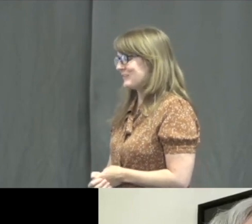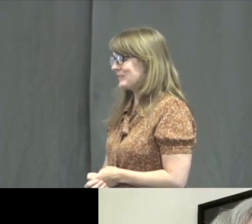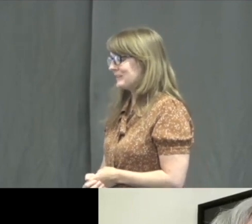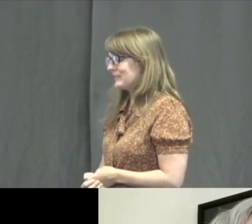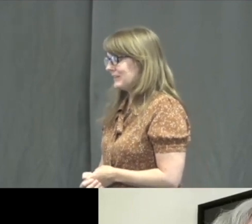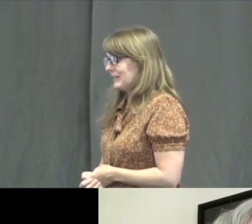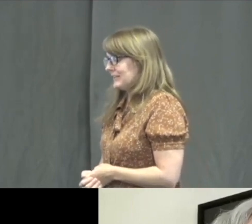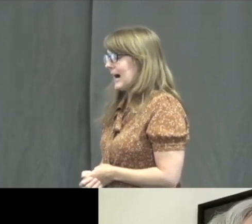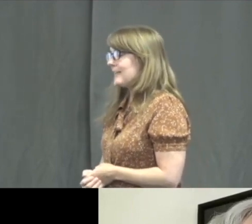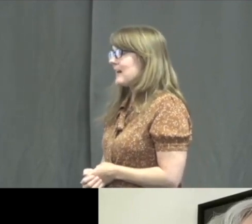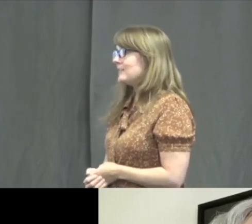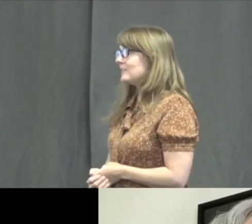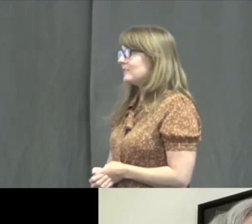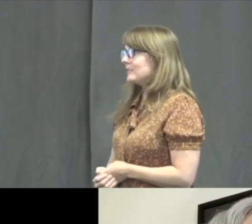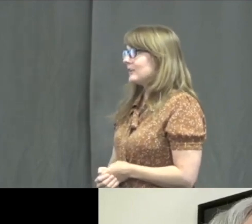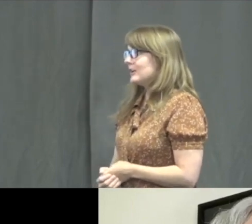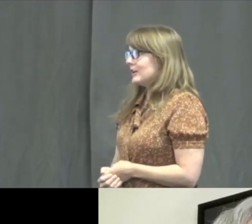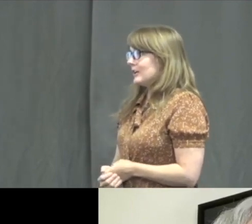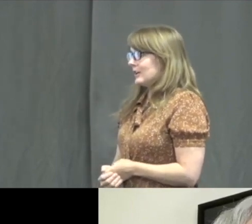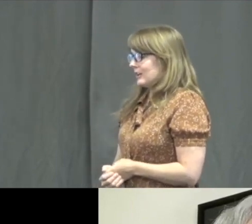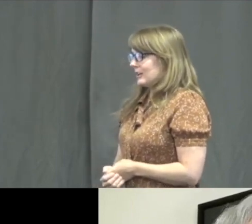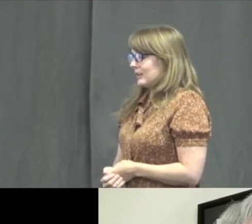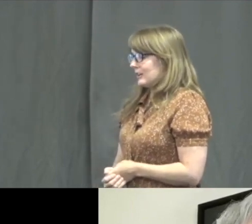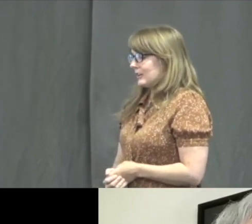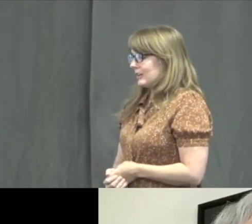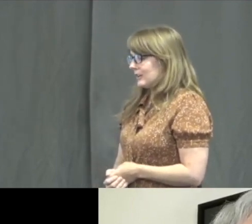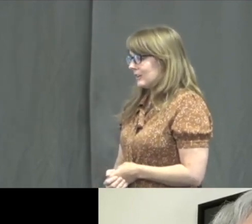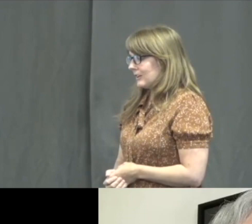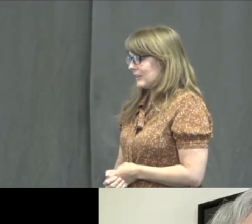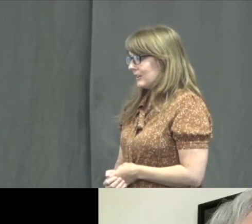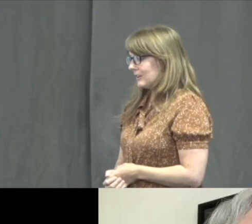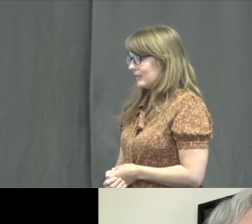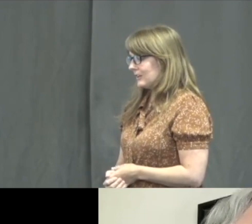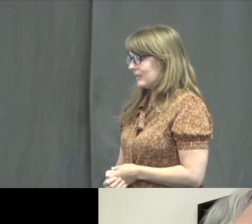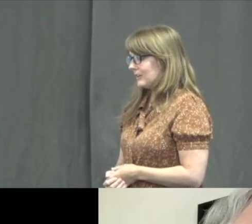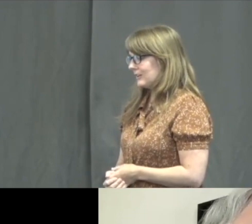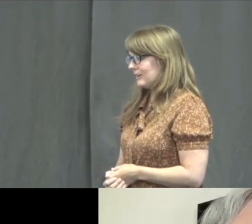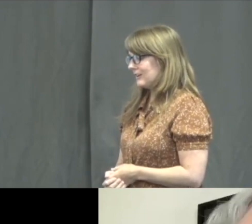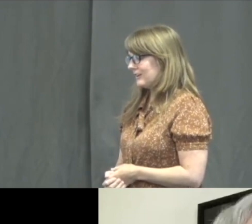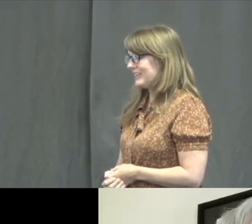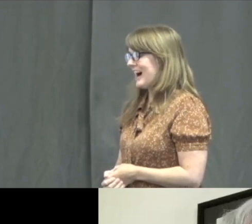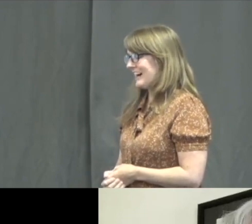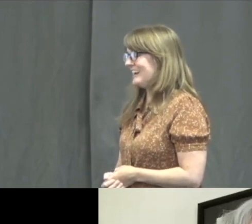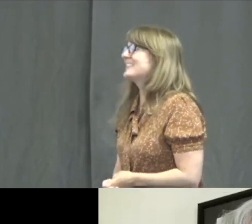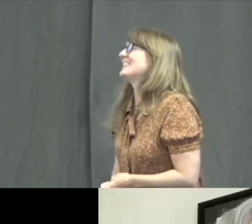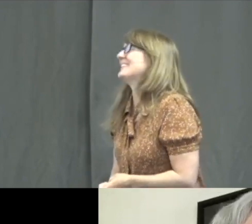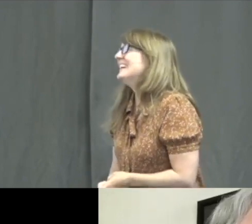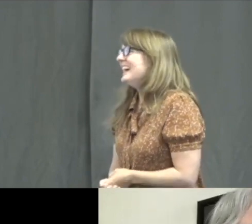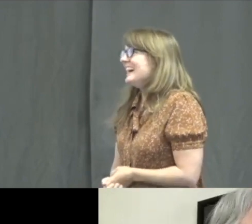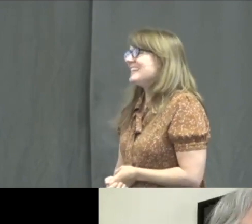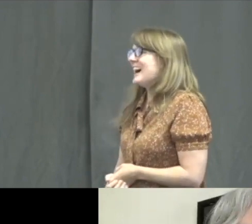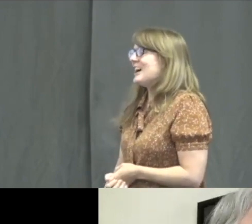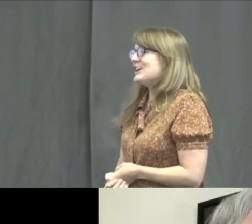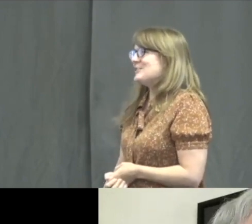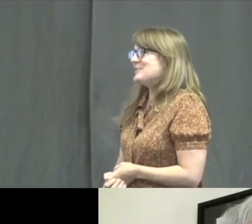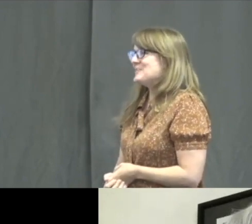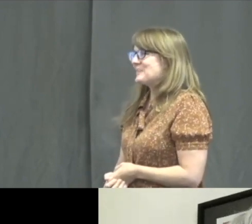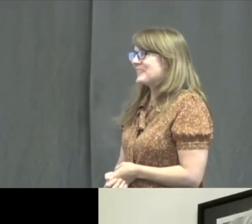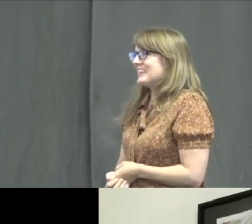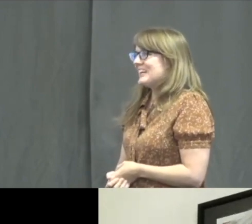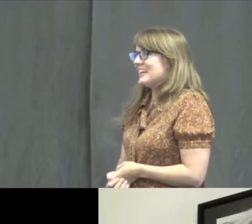would have. Yeah, picture, and it was a condor smoking a cigar. yeah. Oh, cute.